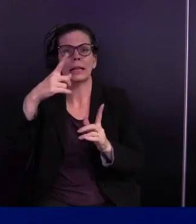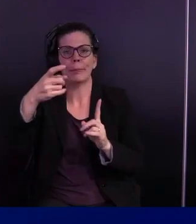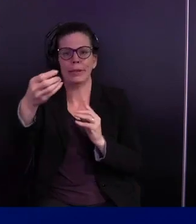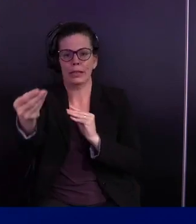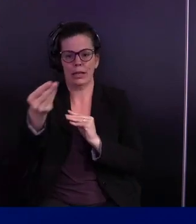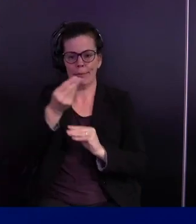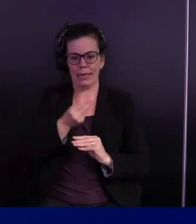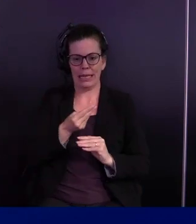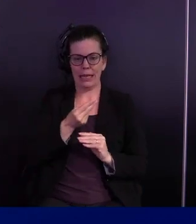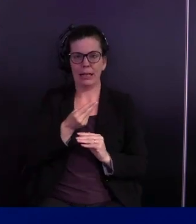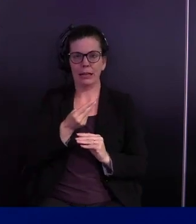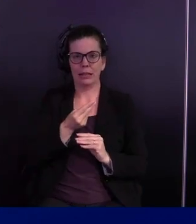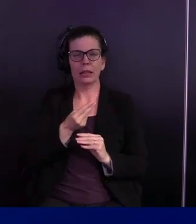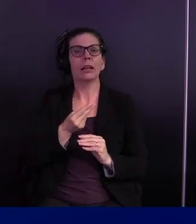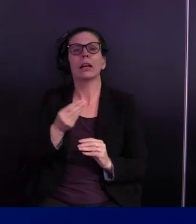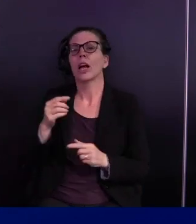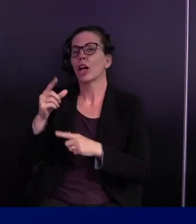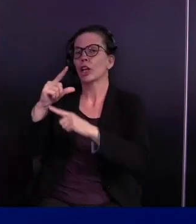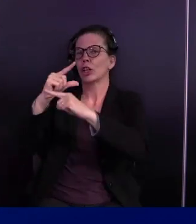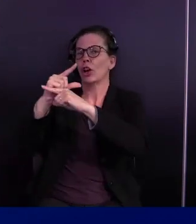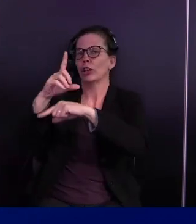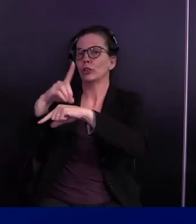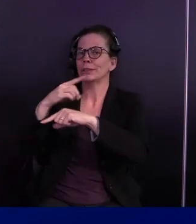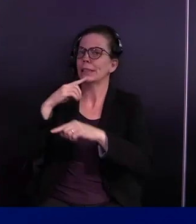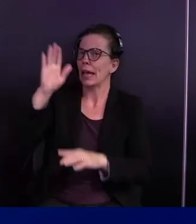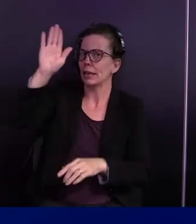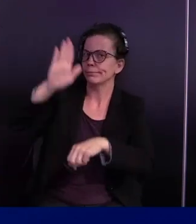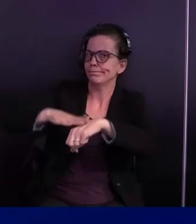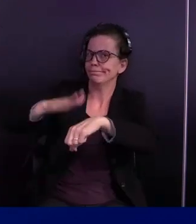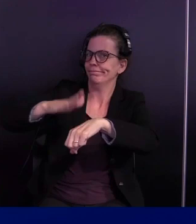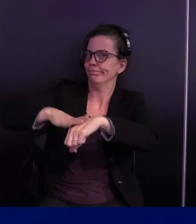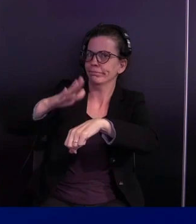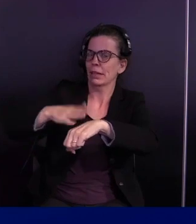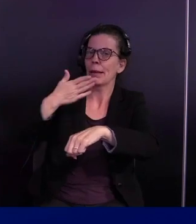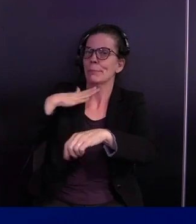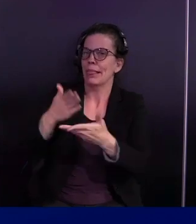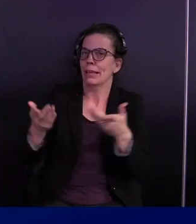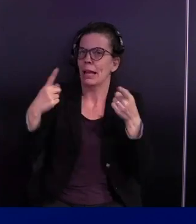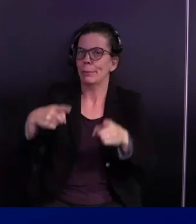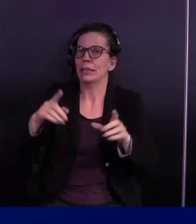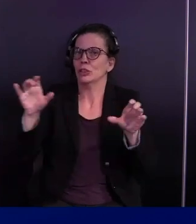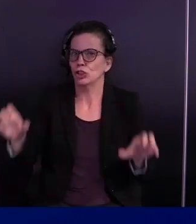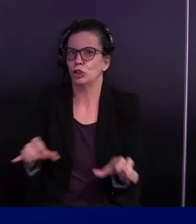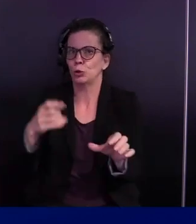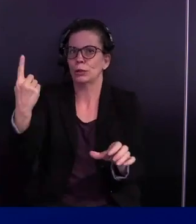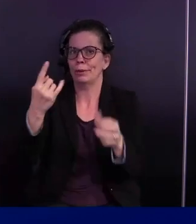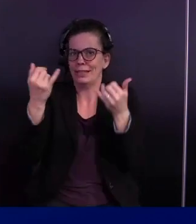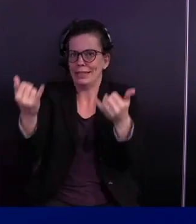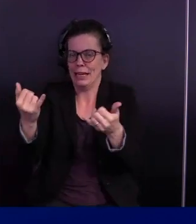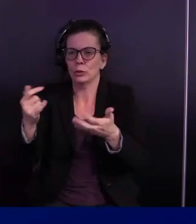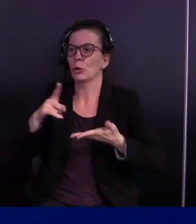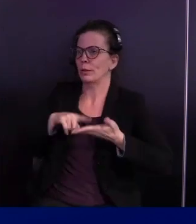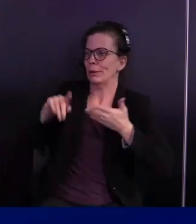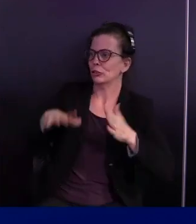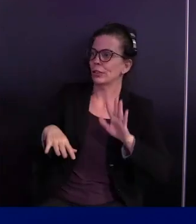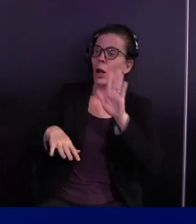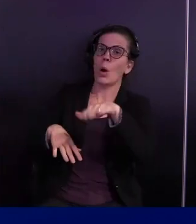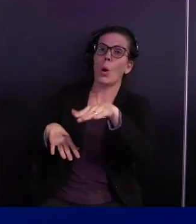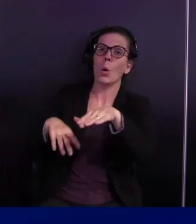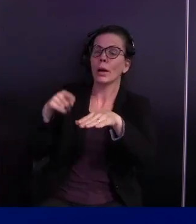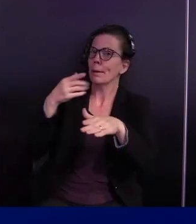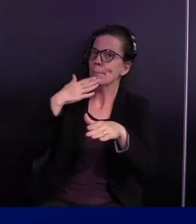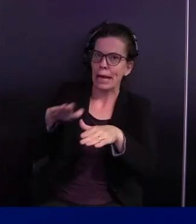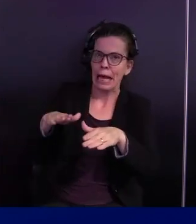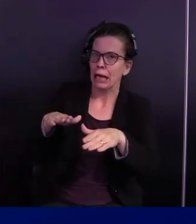inbound, guard duty is going to say, hey, there's a bad thing happening. We need to do something. And an inspector can say, oh, hey, this is